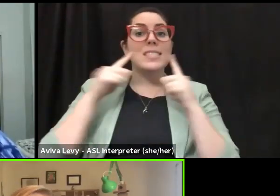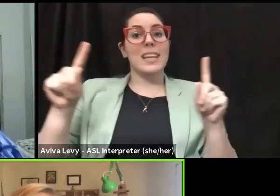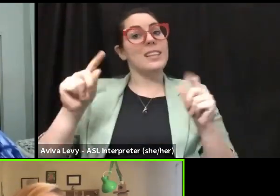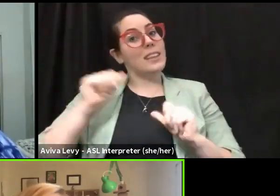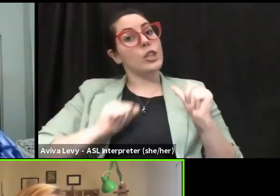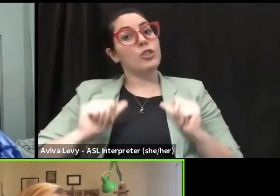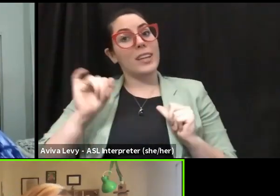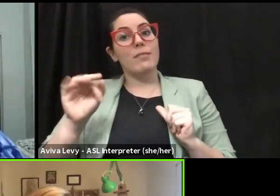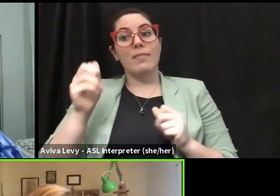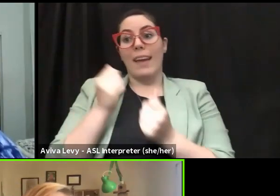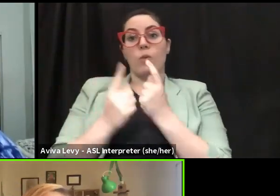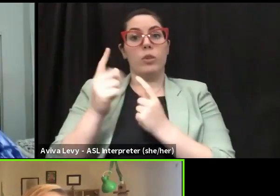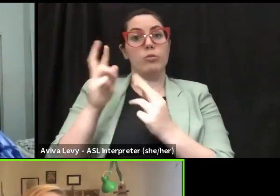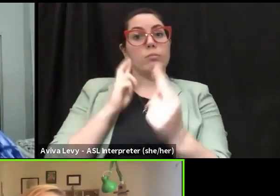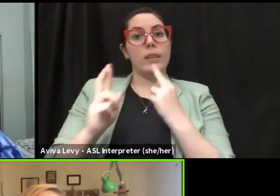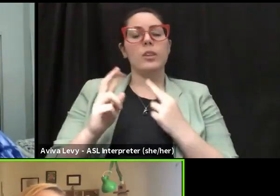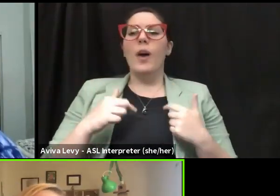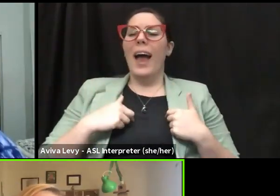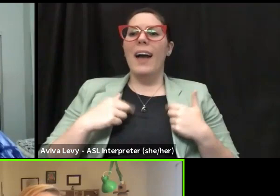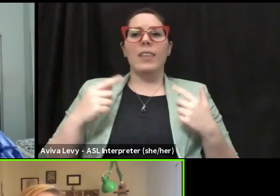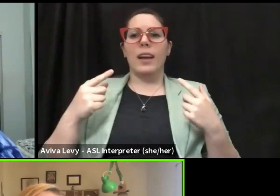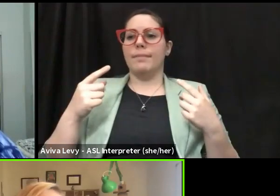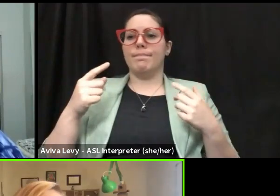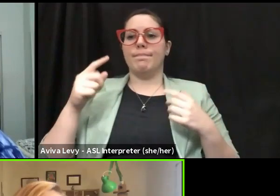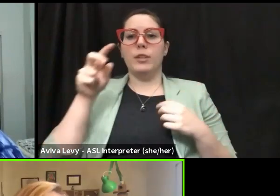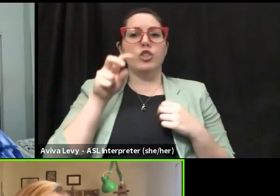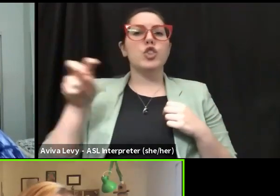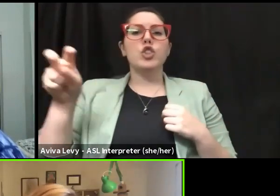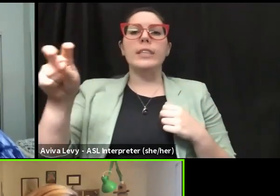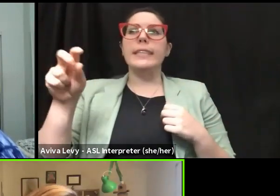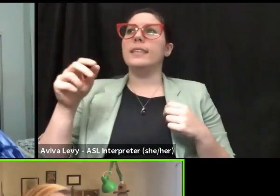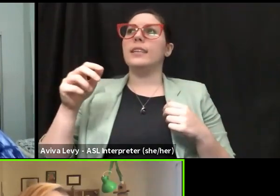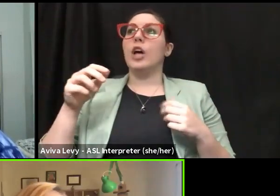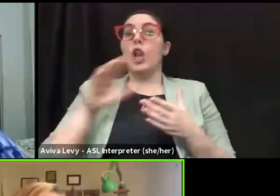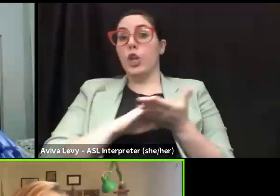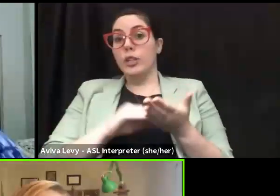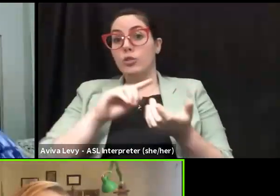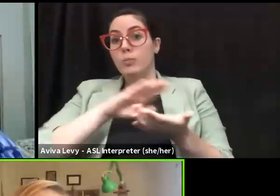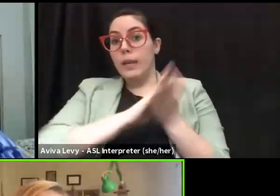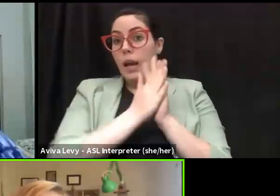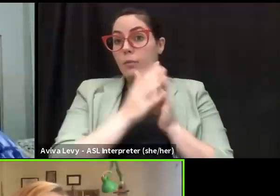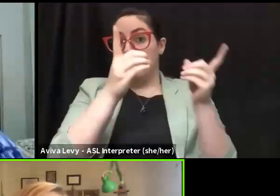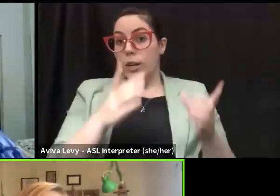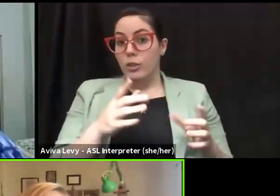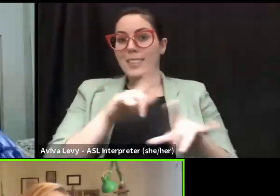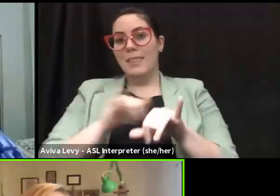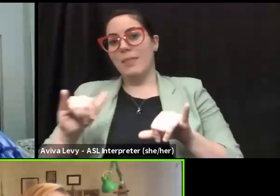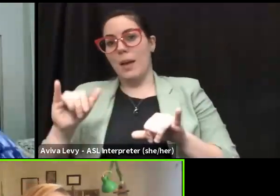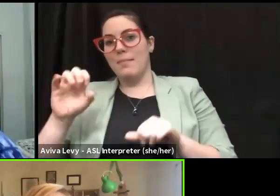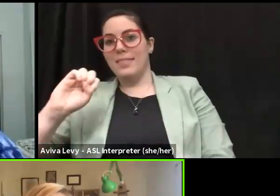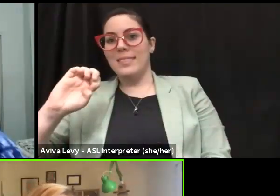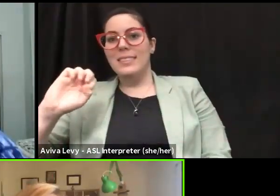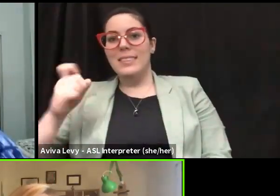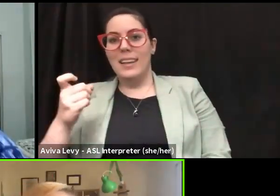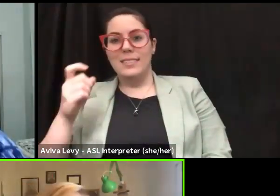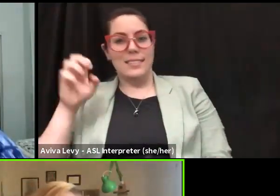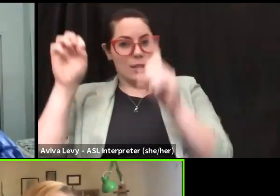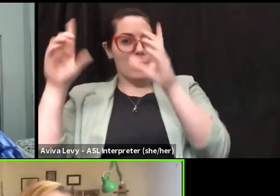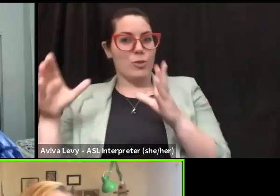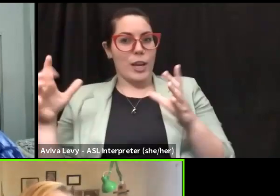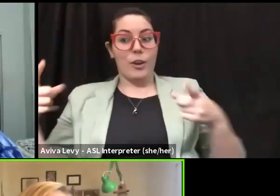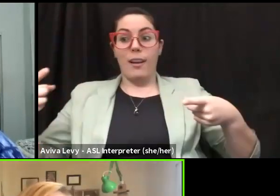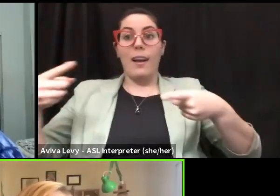this simultaneous parallel journey of learning to be a director and learning to be a sex educator, and started kind of putting